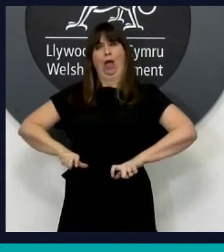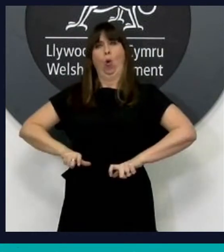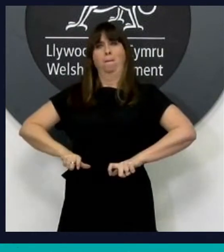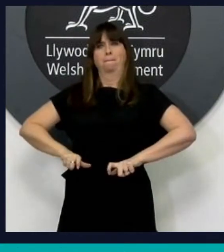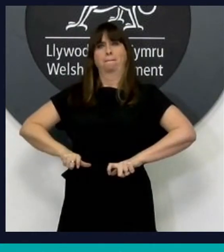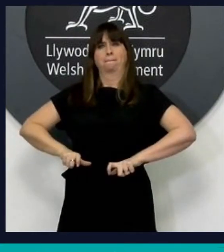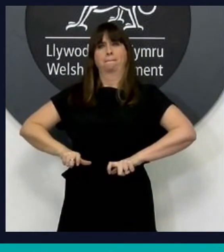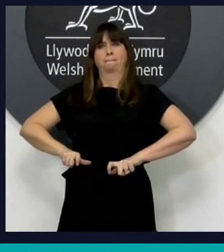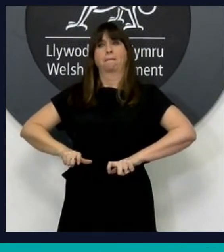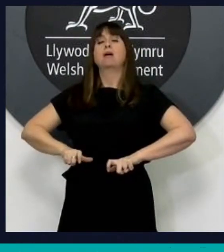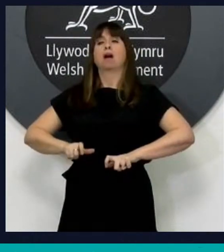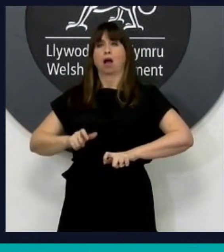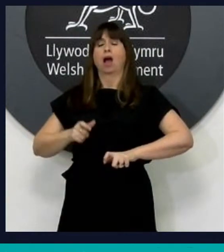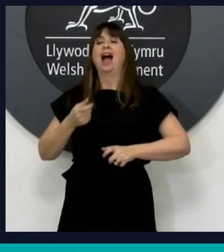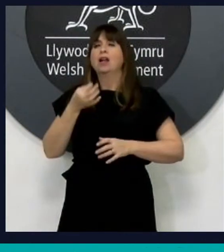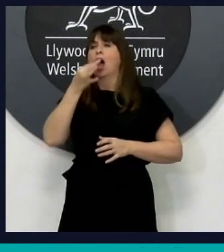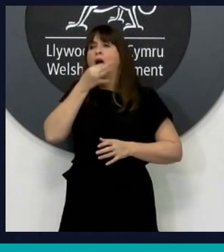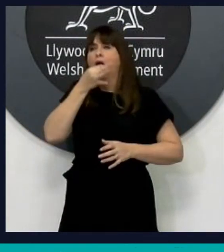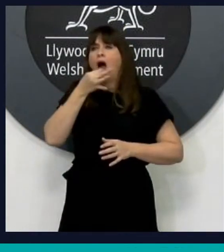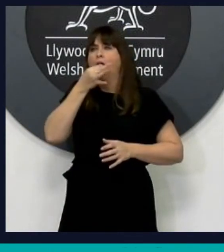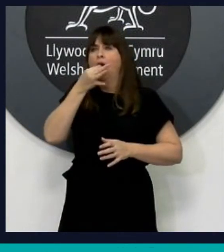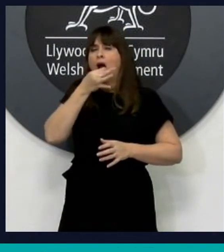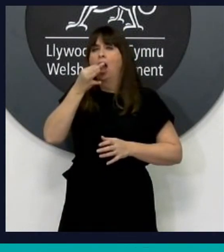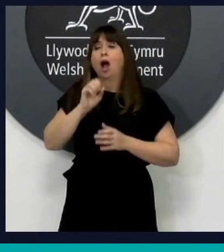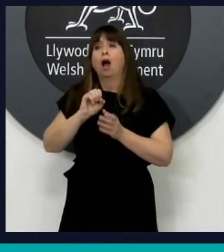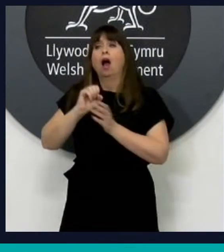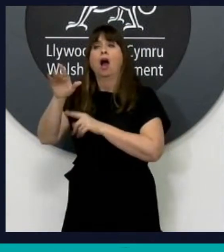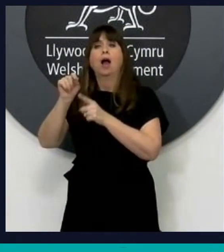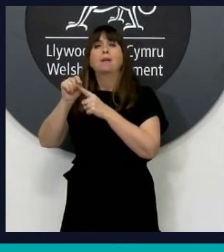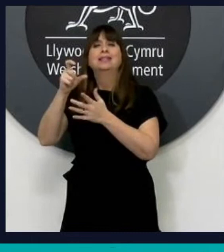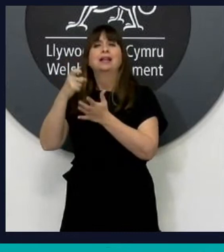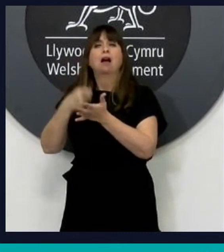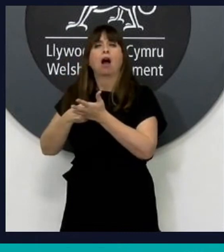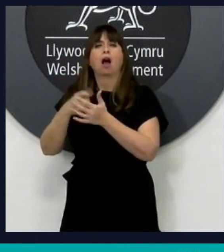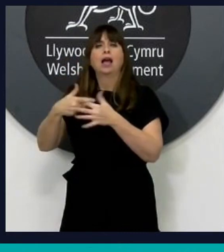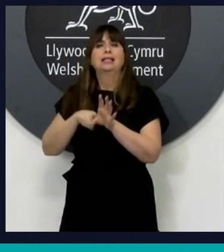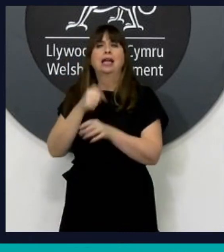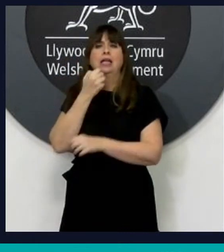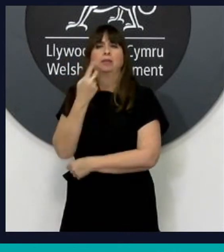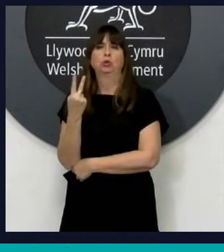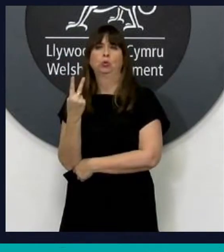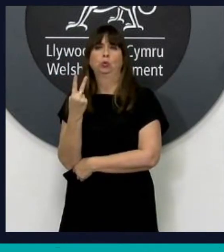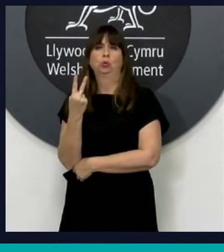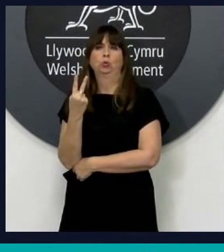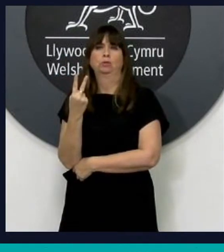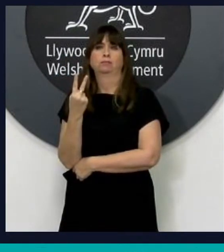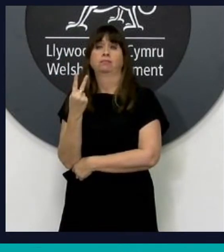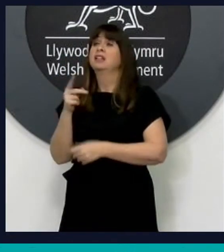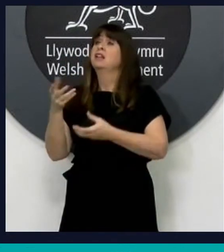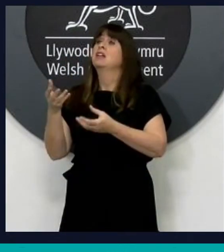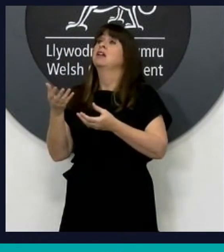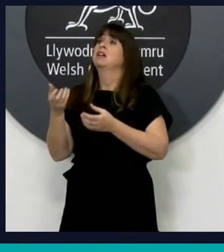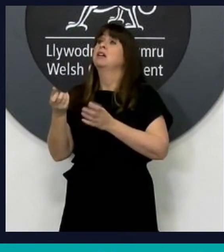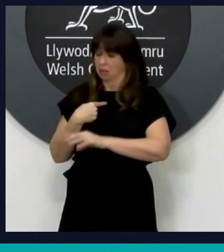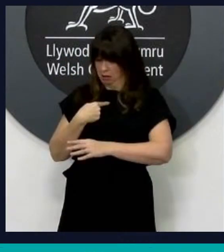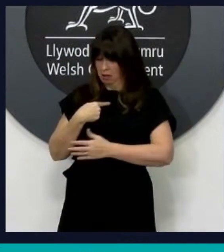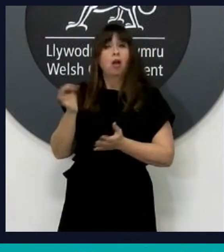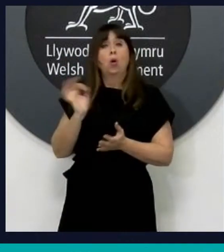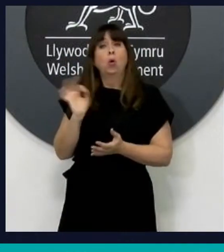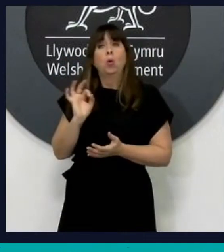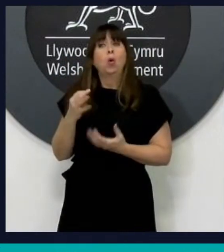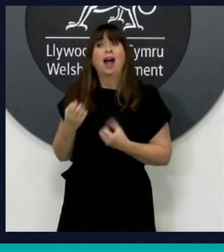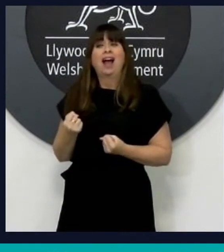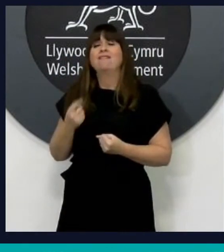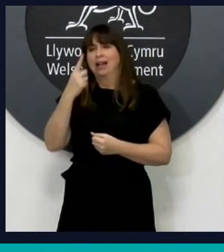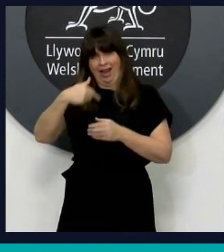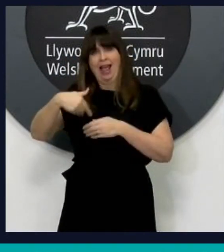day 2 of their return. They can leave isolation if they have a negative result. If the